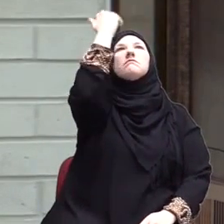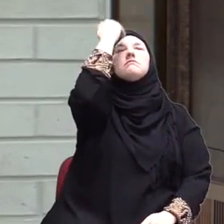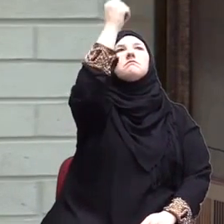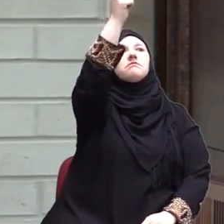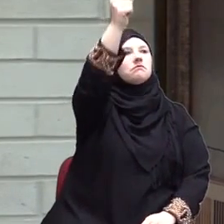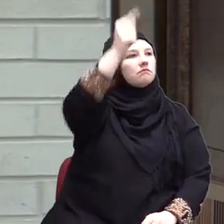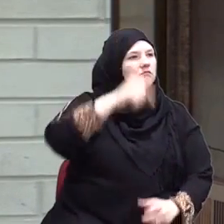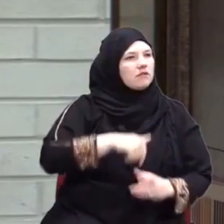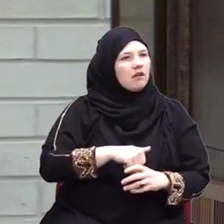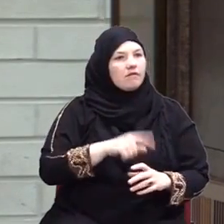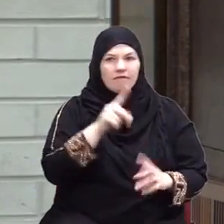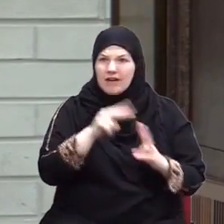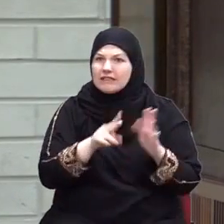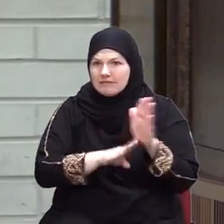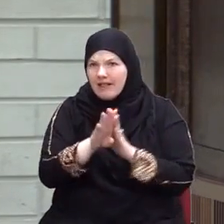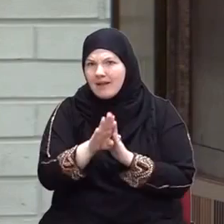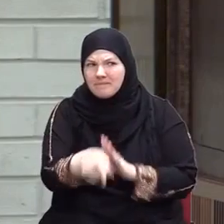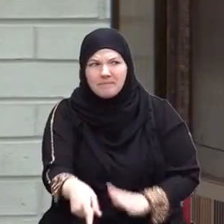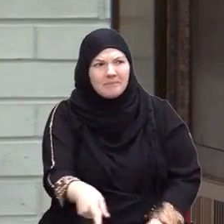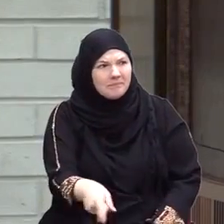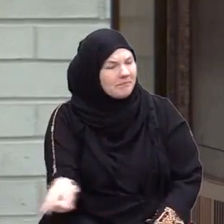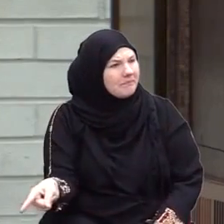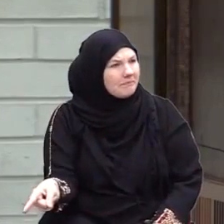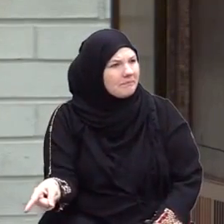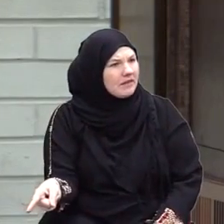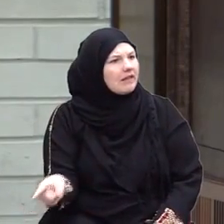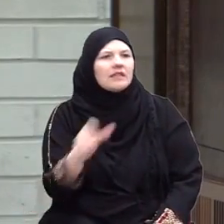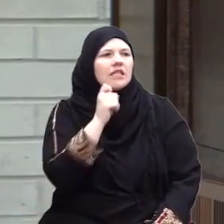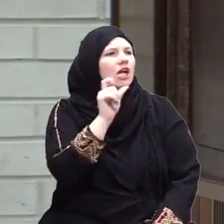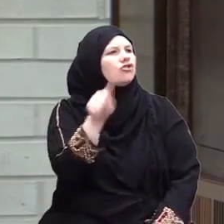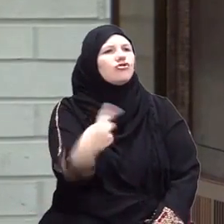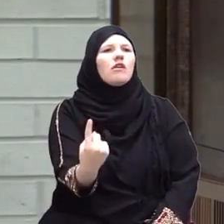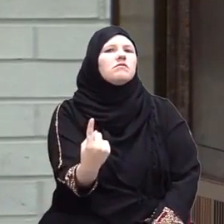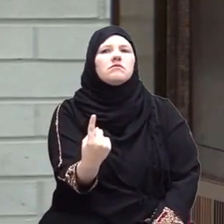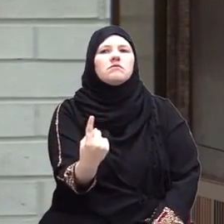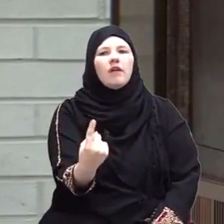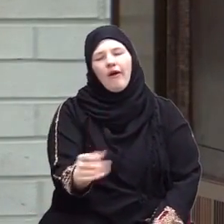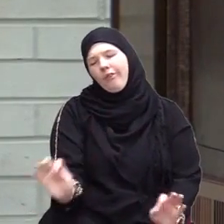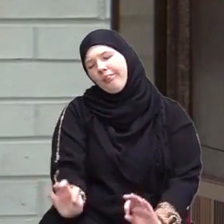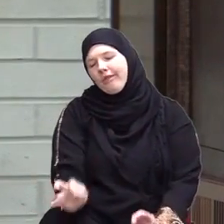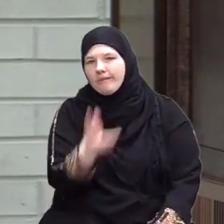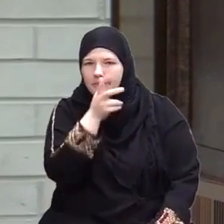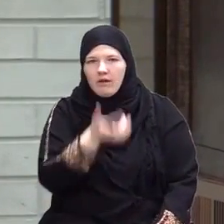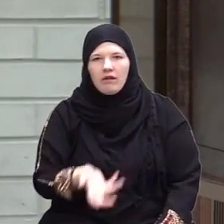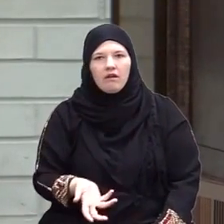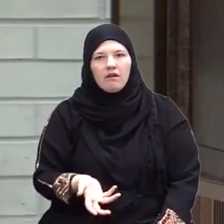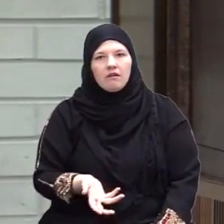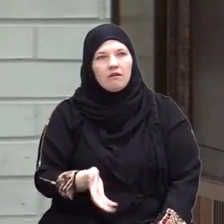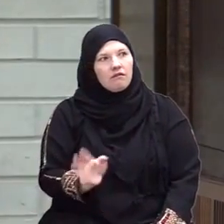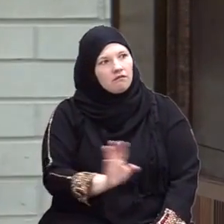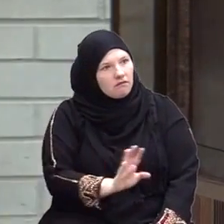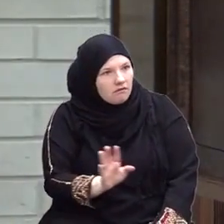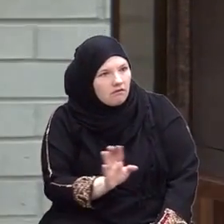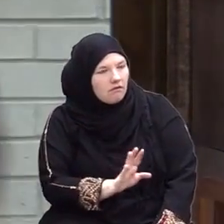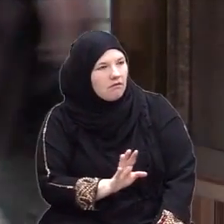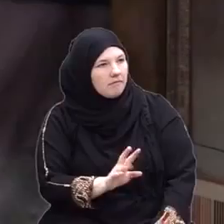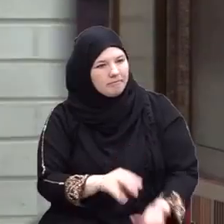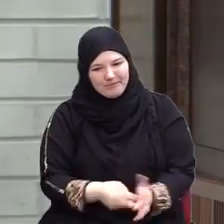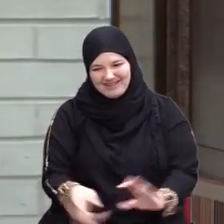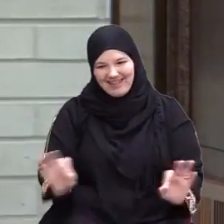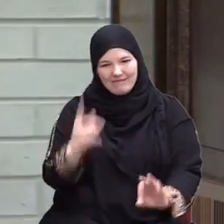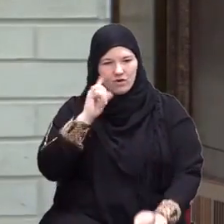very developed insect. This is not just an ant that is insignificant and it's